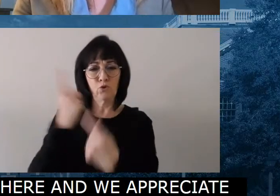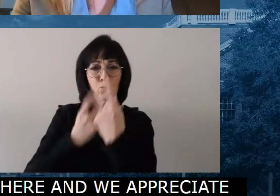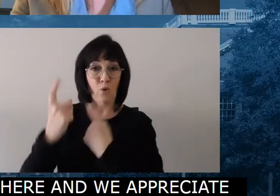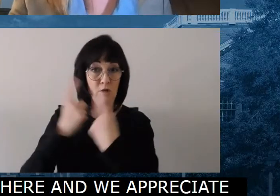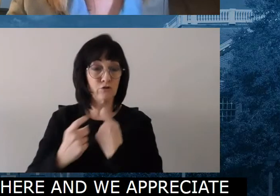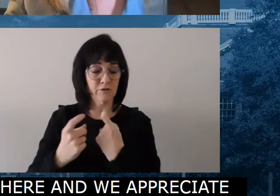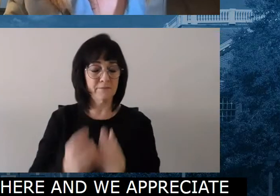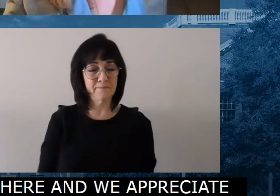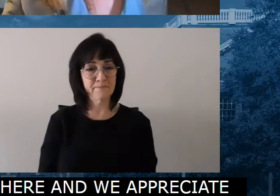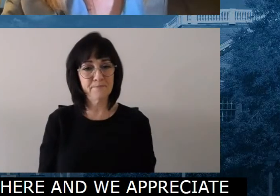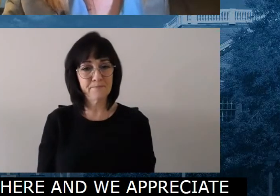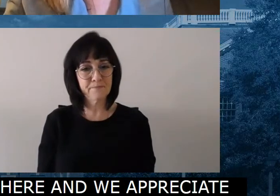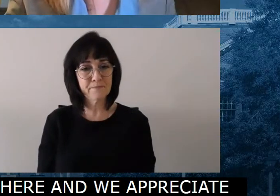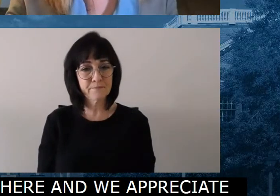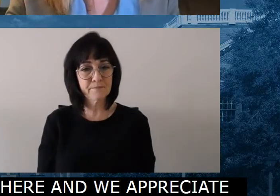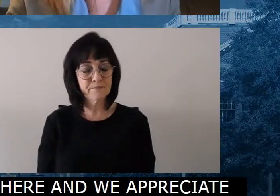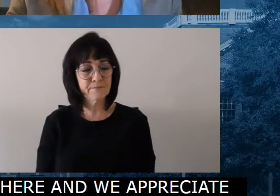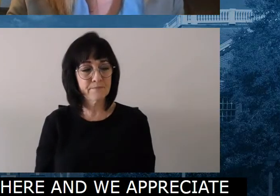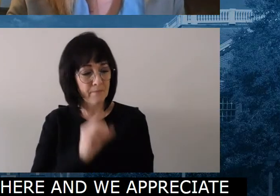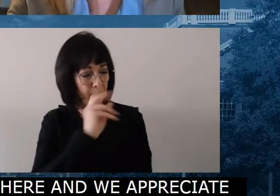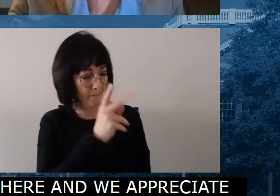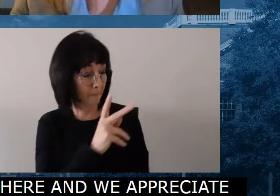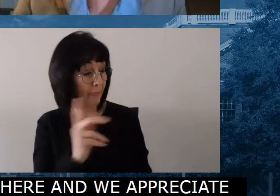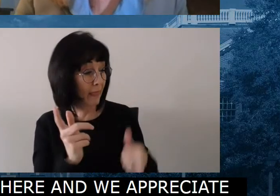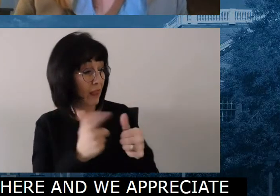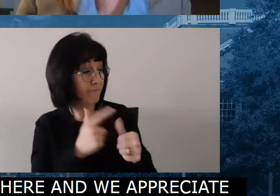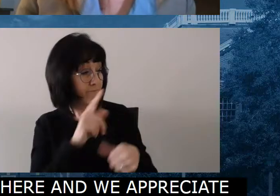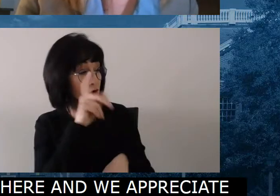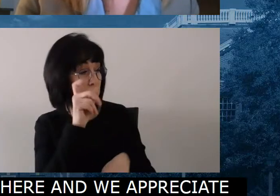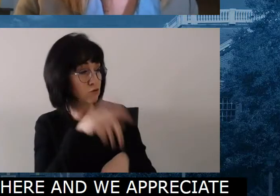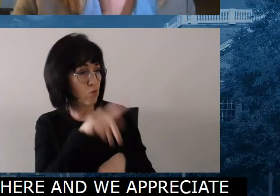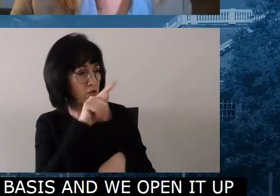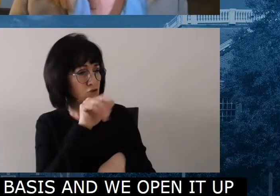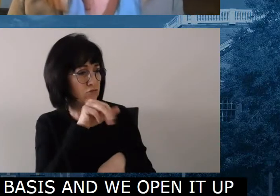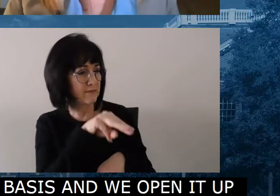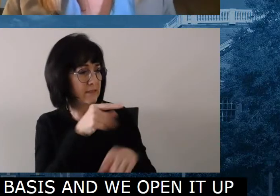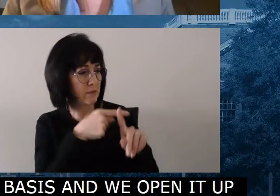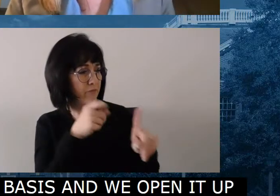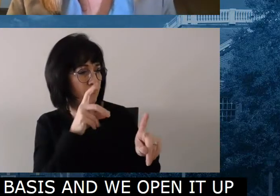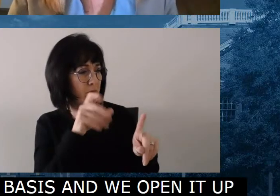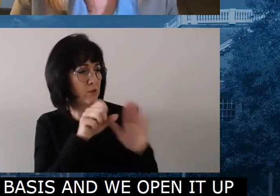First, we'll go to Tim Mastro from Delaware State News.